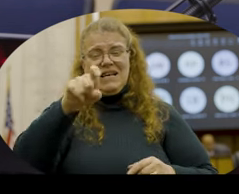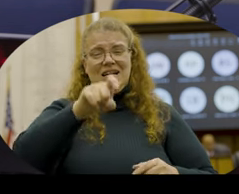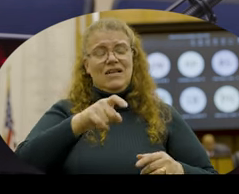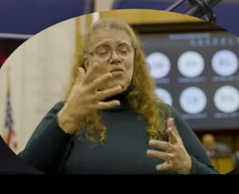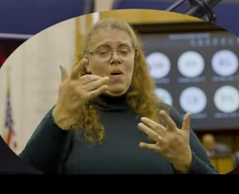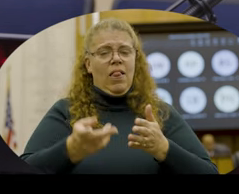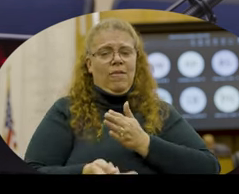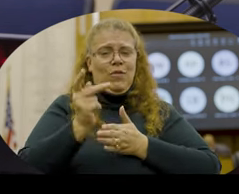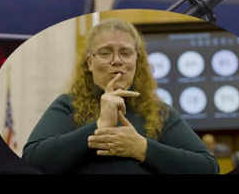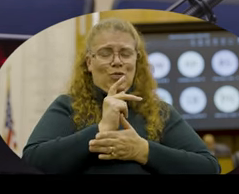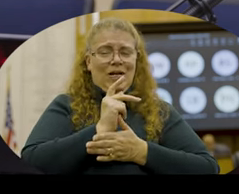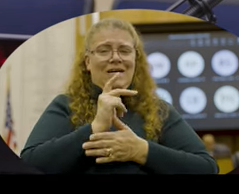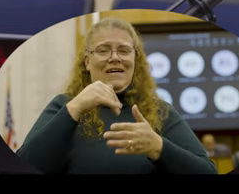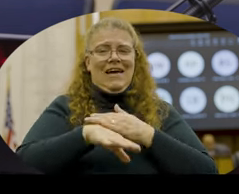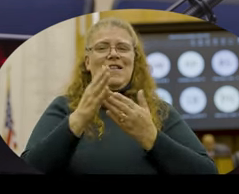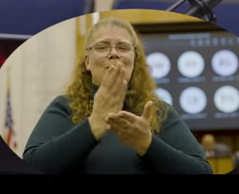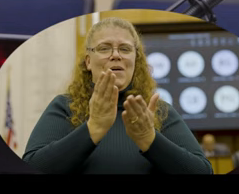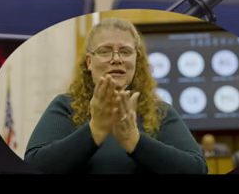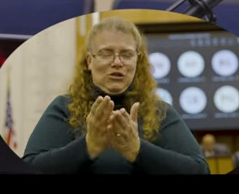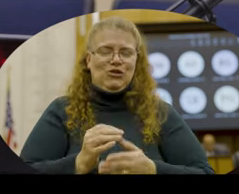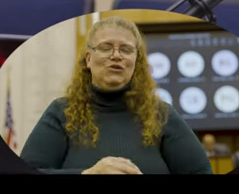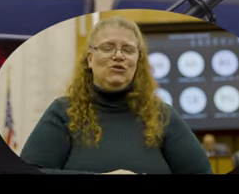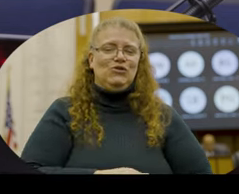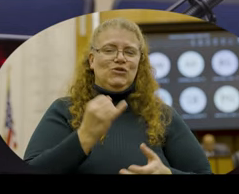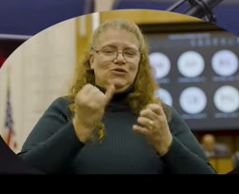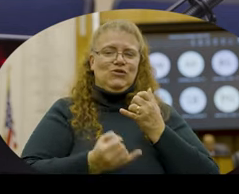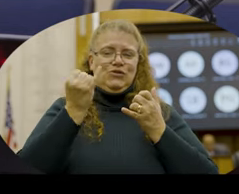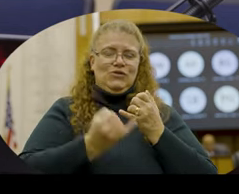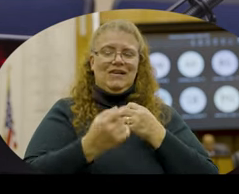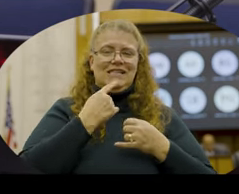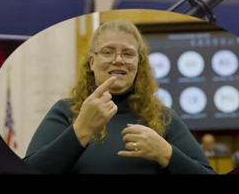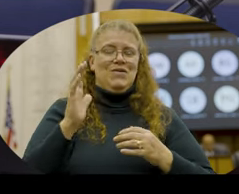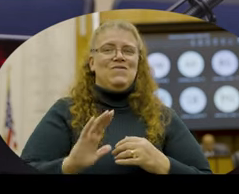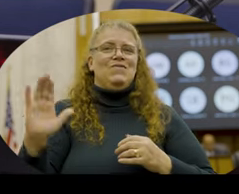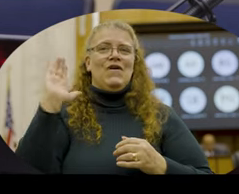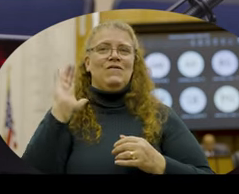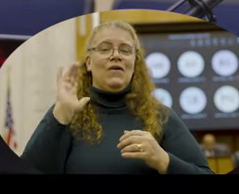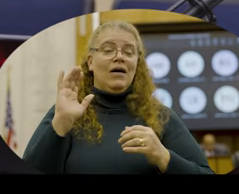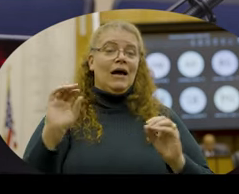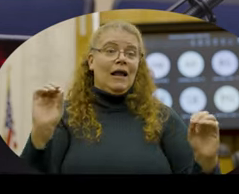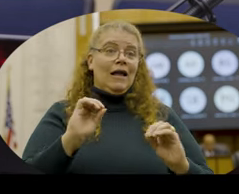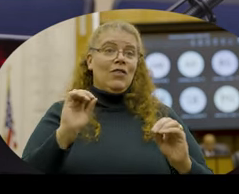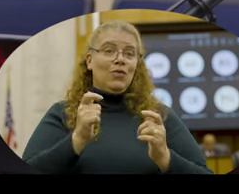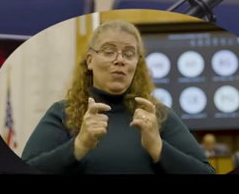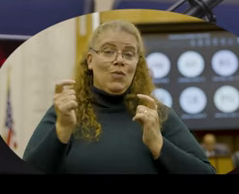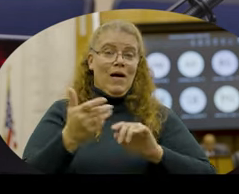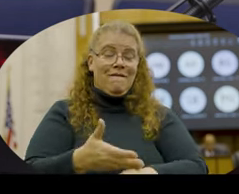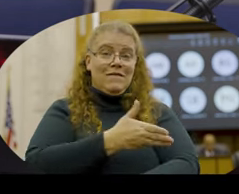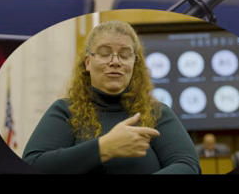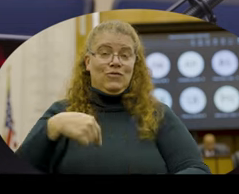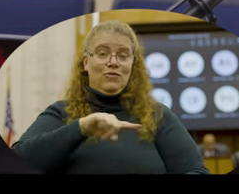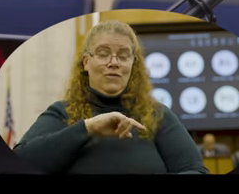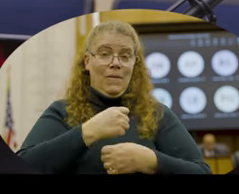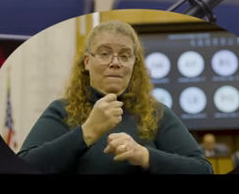$7 million for park improvement projects. This funding will not only allow for the activation of the new parks